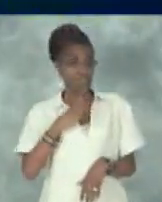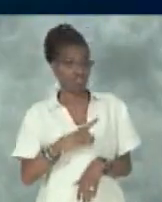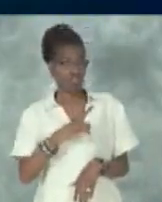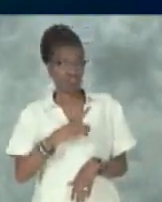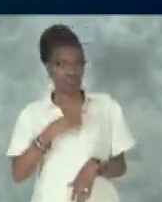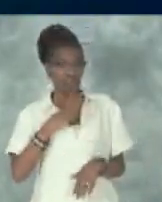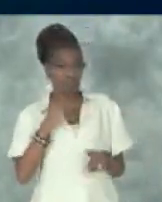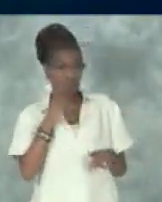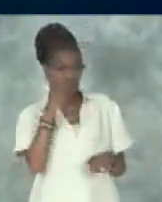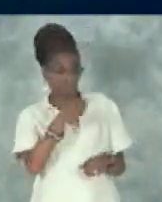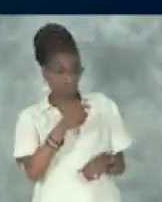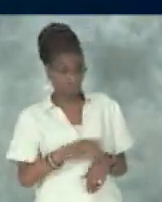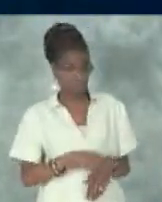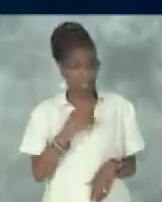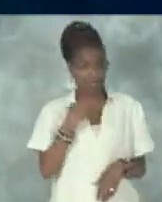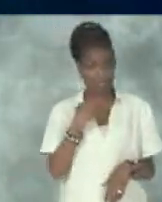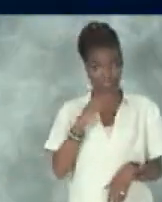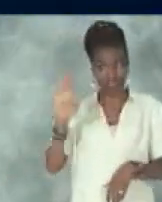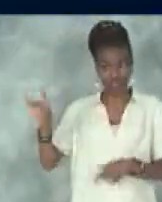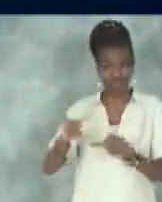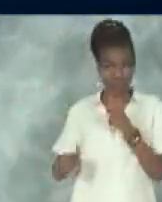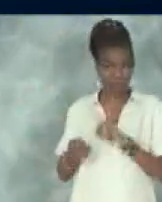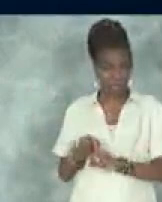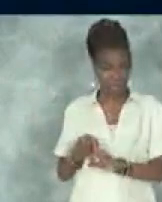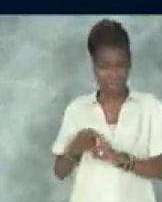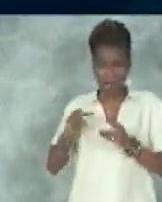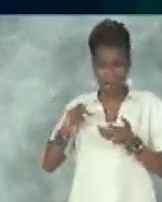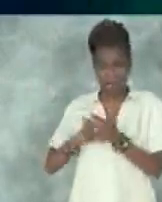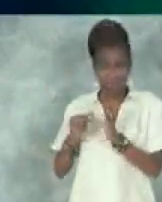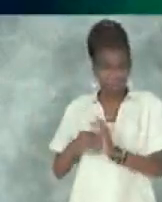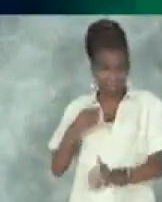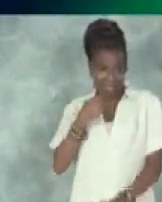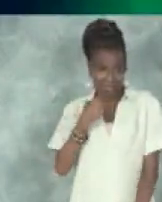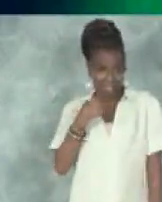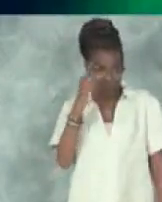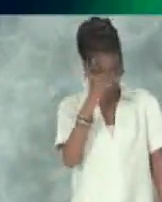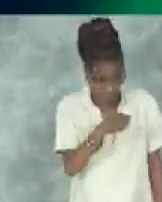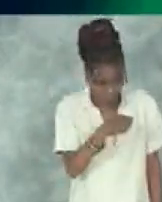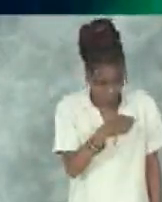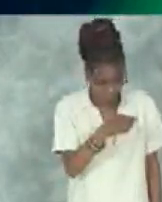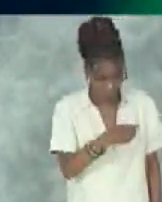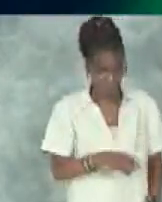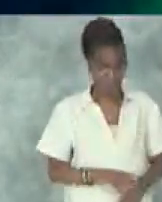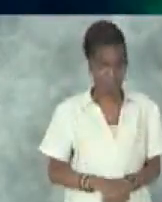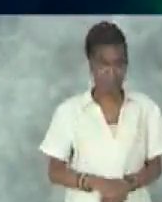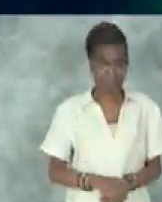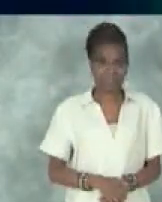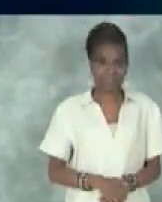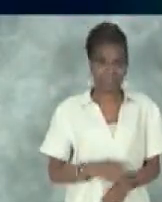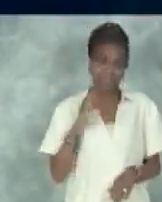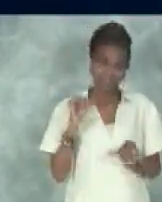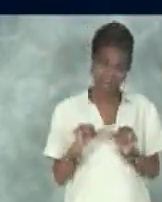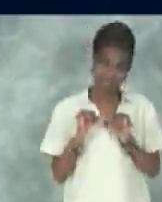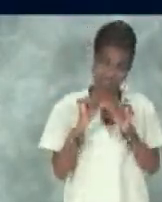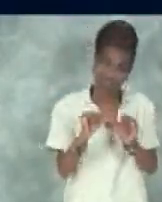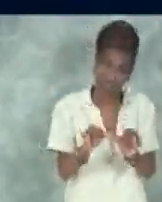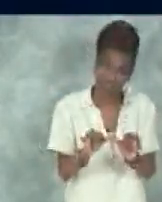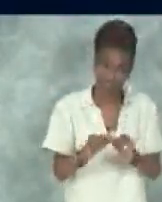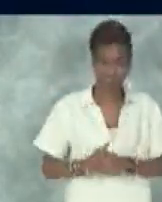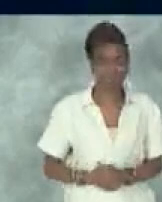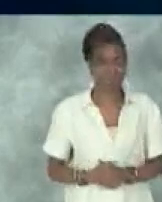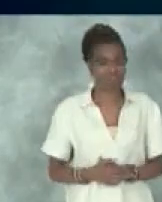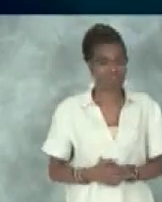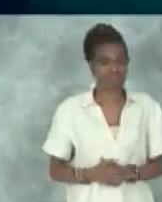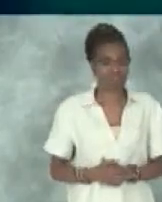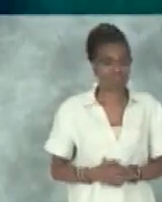just because he said it to your friend doesn't mean he said it to you. So let me, can I push it a little closer? So whatever